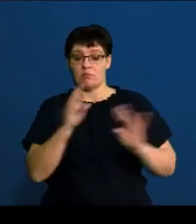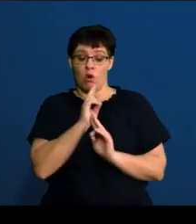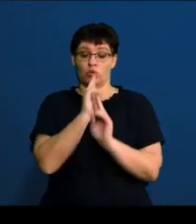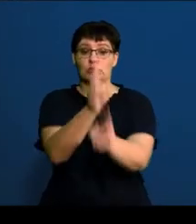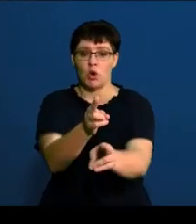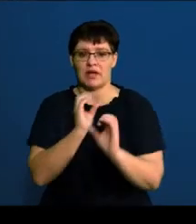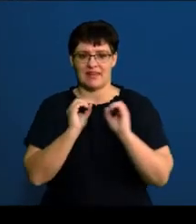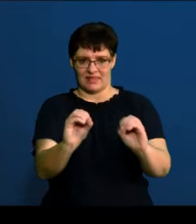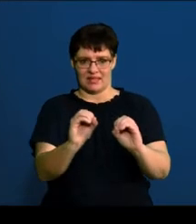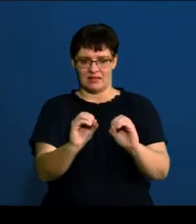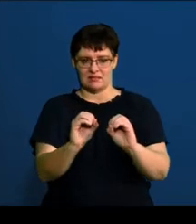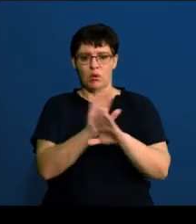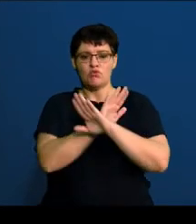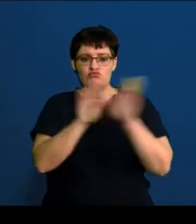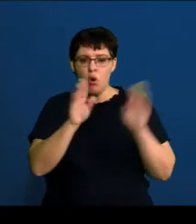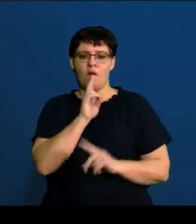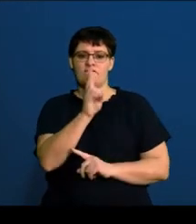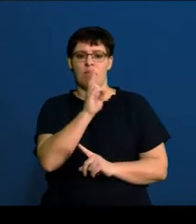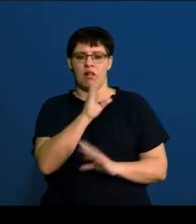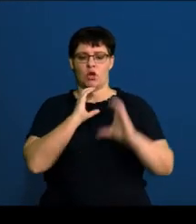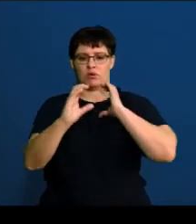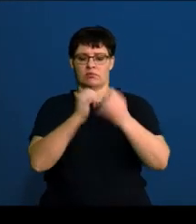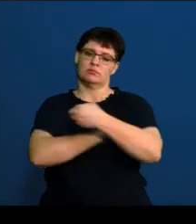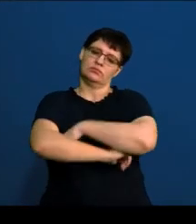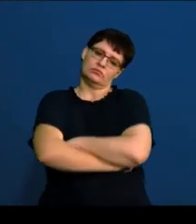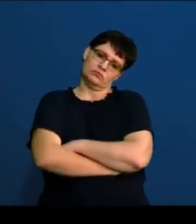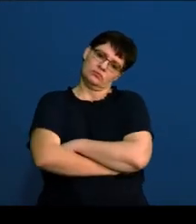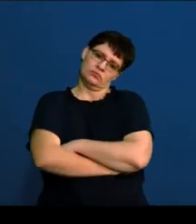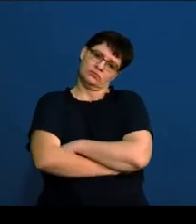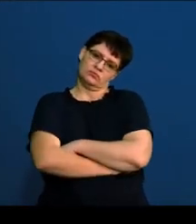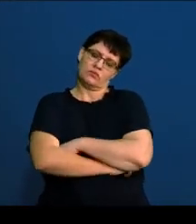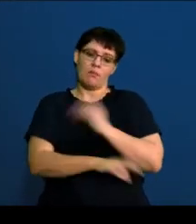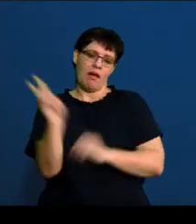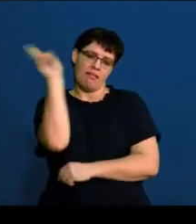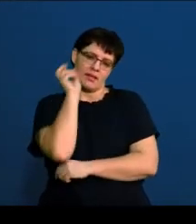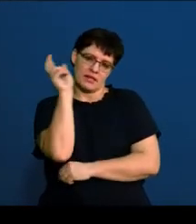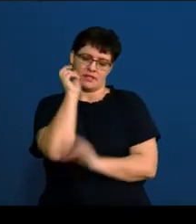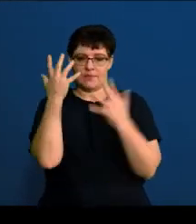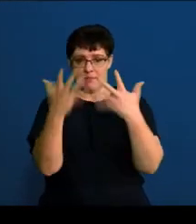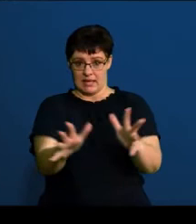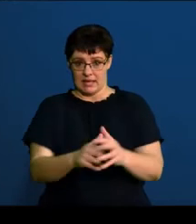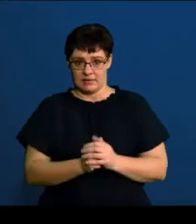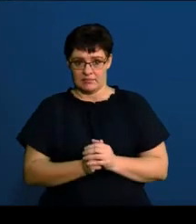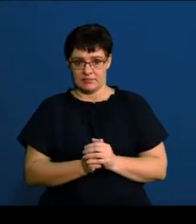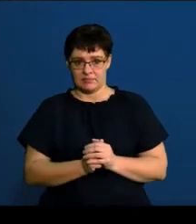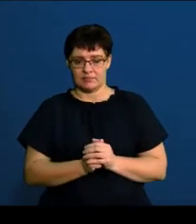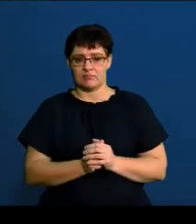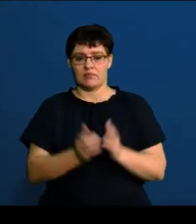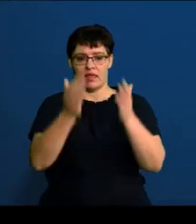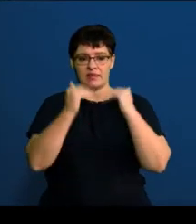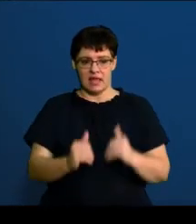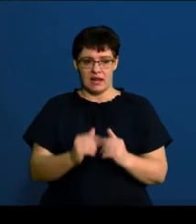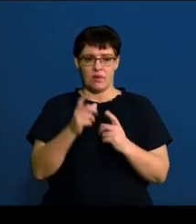is a non-verbal communication where we just stand still and we are listening. Then we have